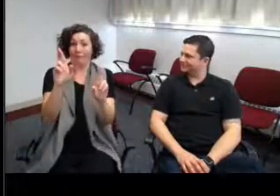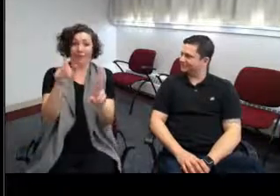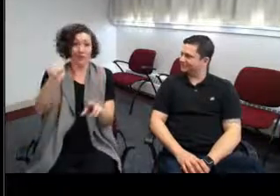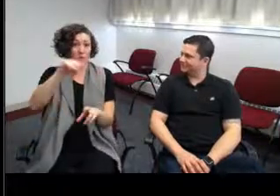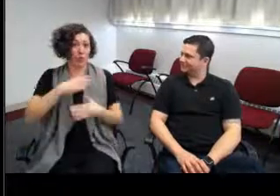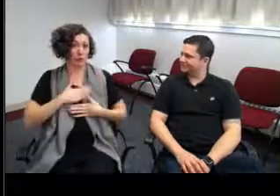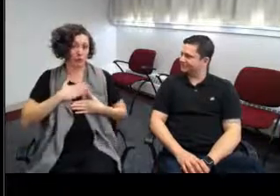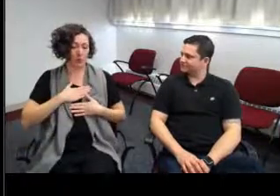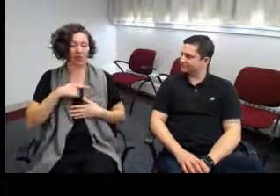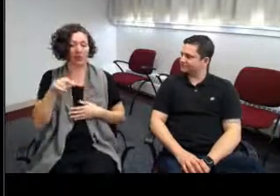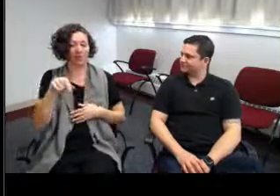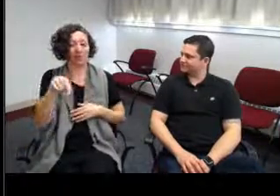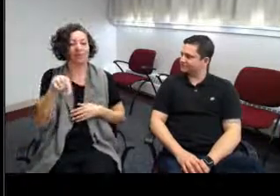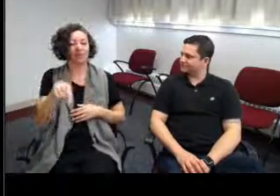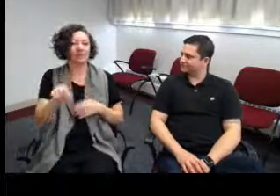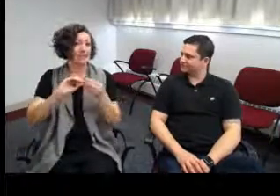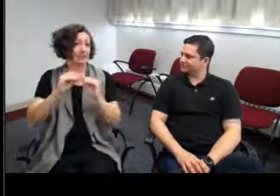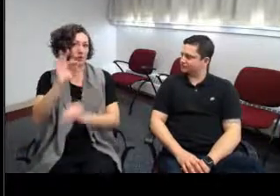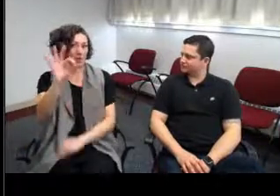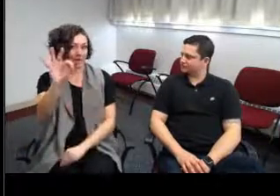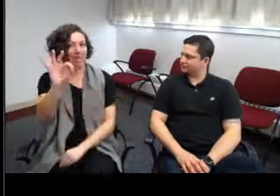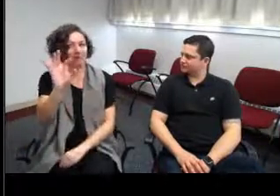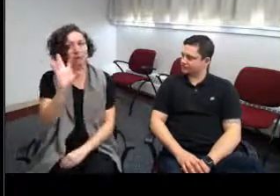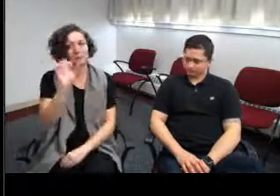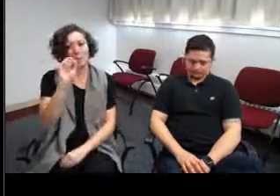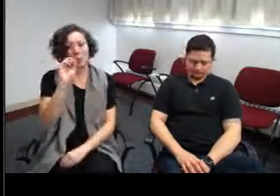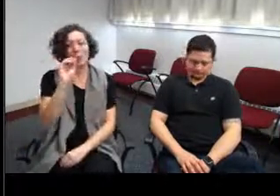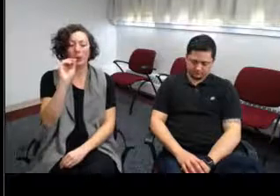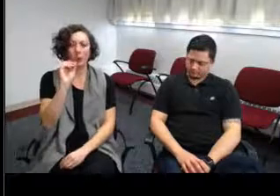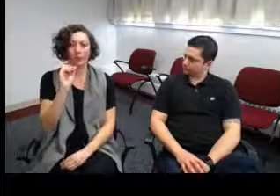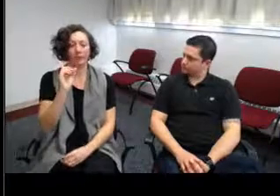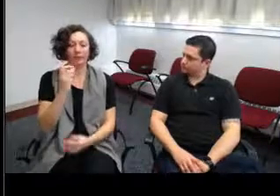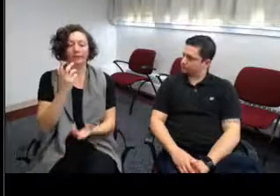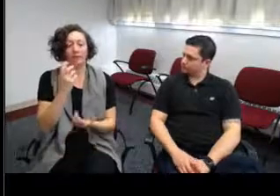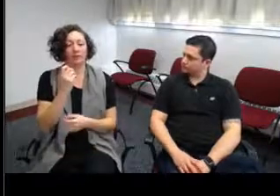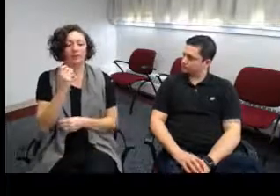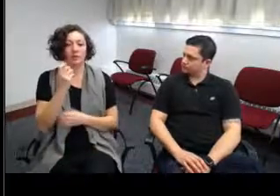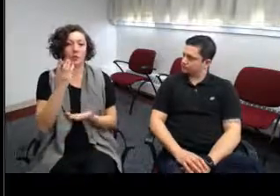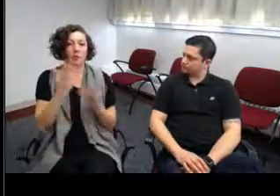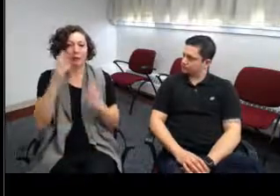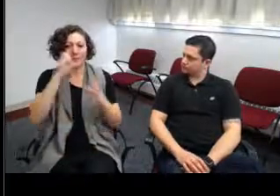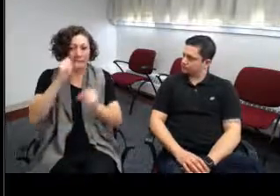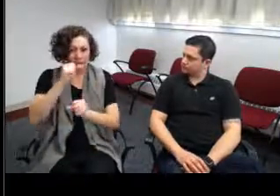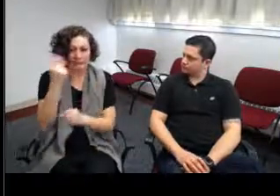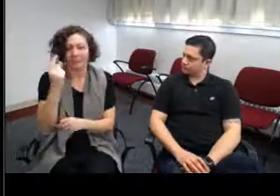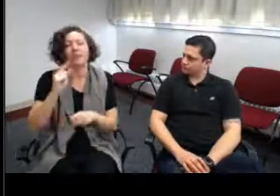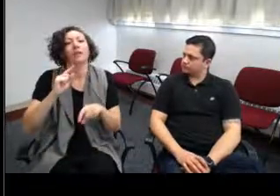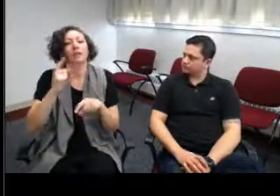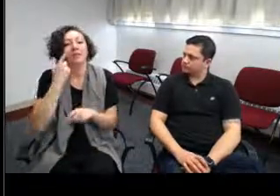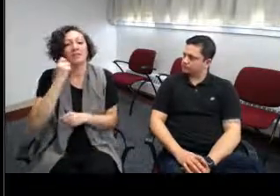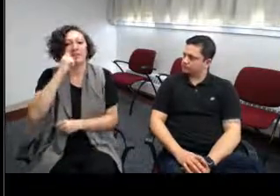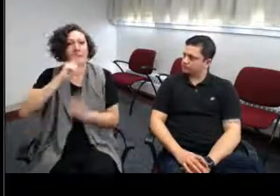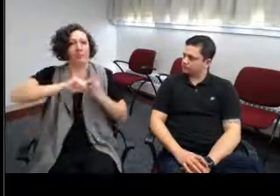you will. And so hopefully you enjoy watching it. So this is number 9 of our videos.